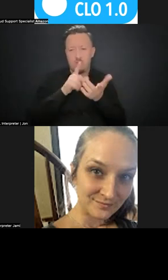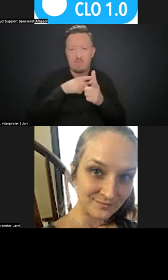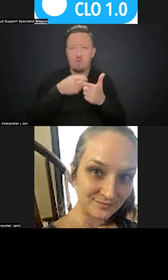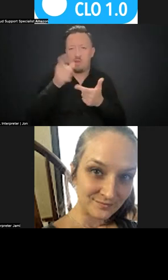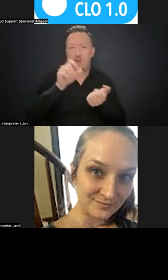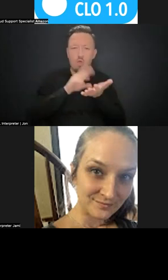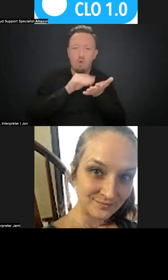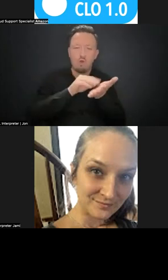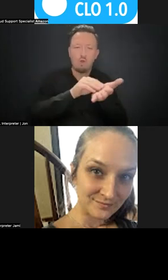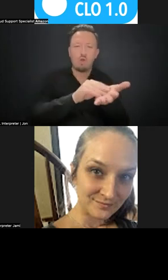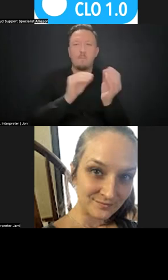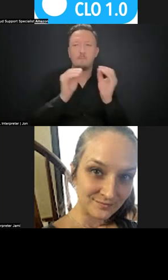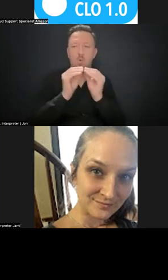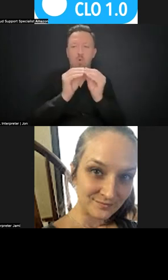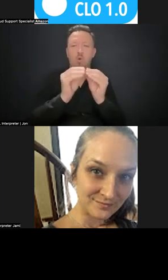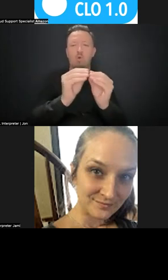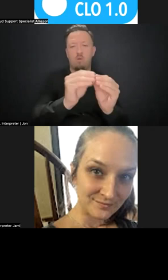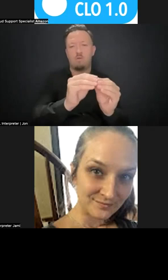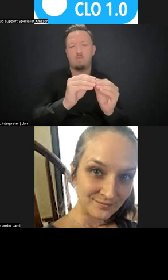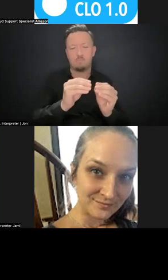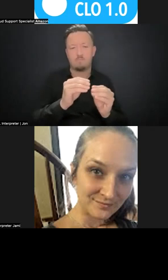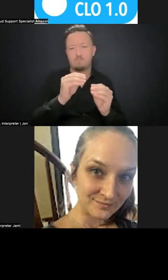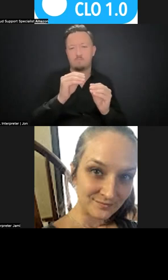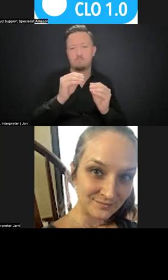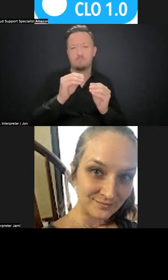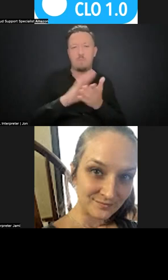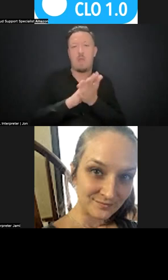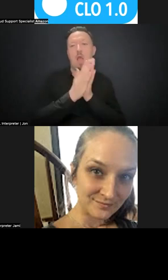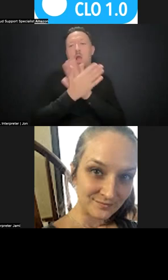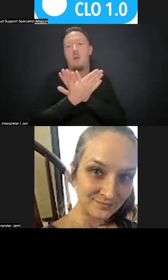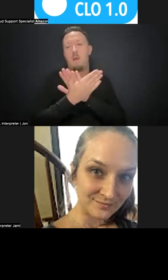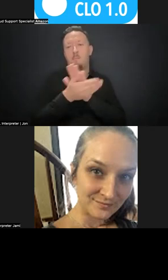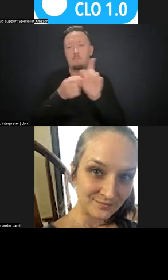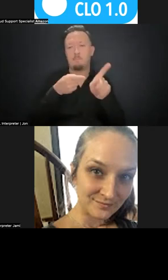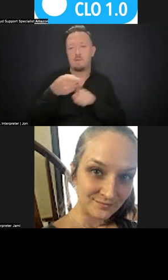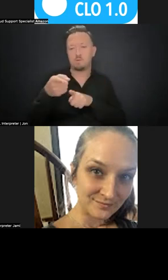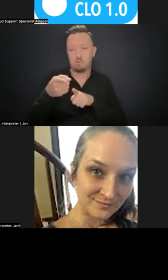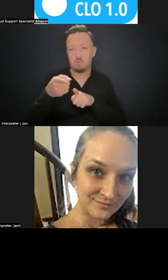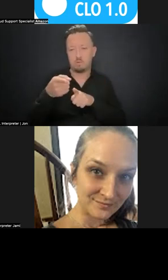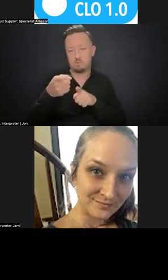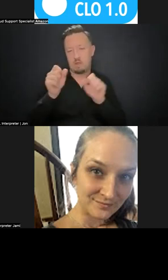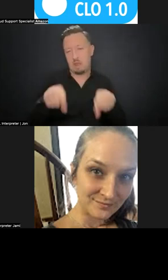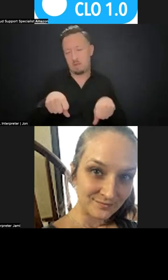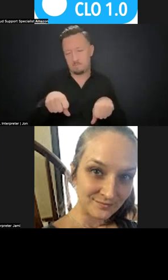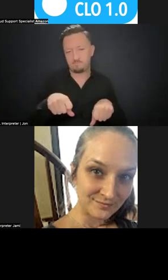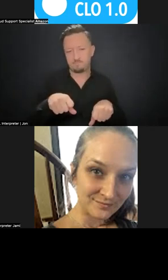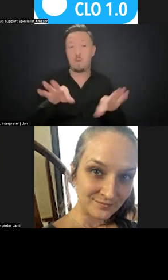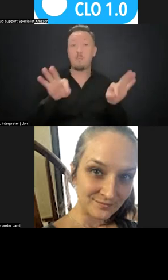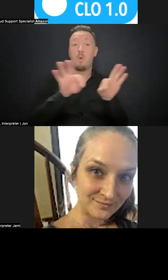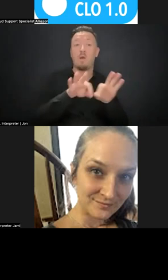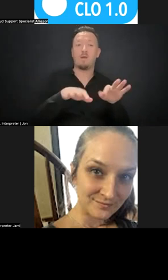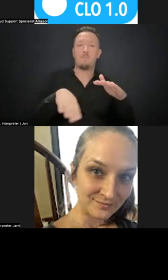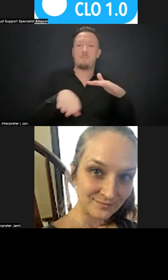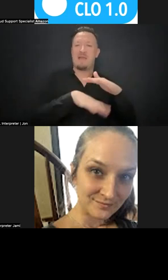and other specializations you might have, you want to at least get that, so that you